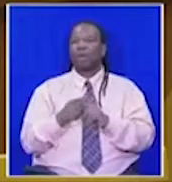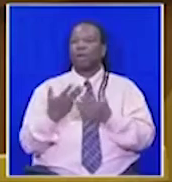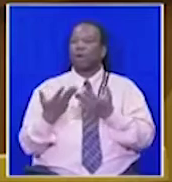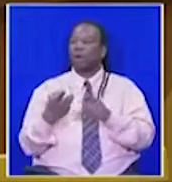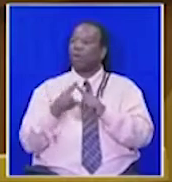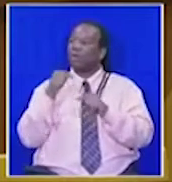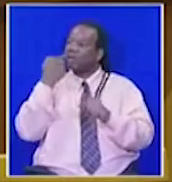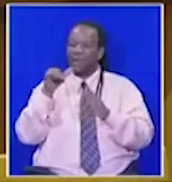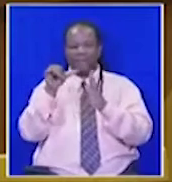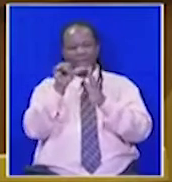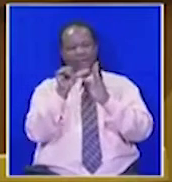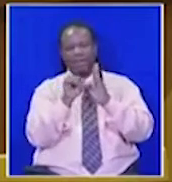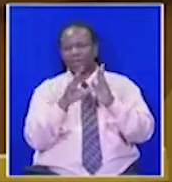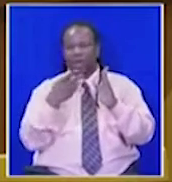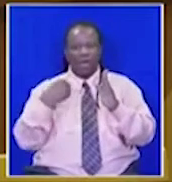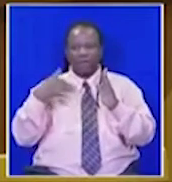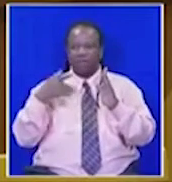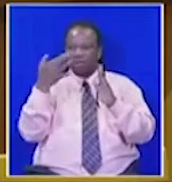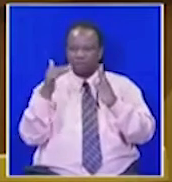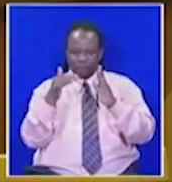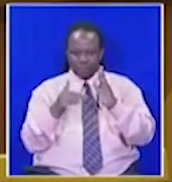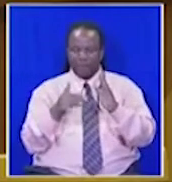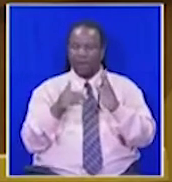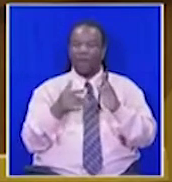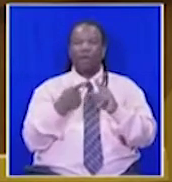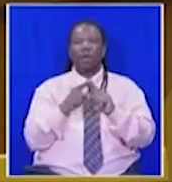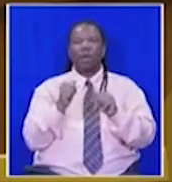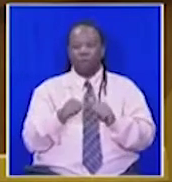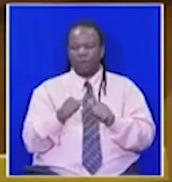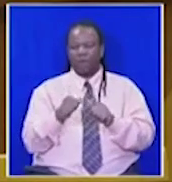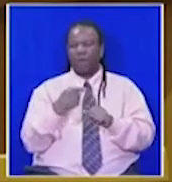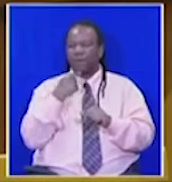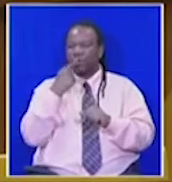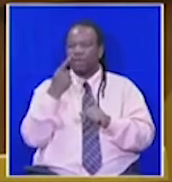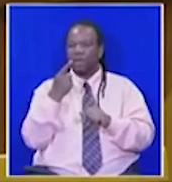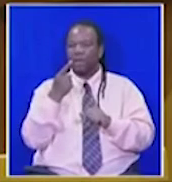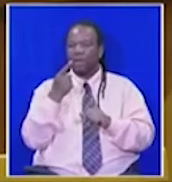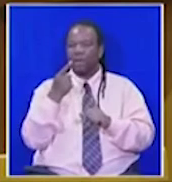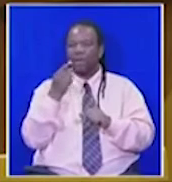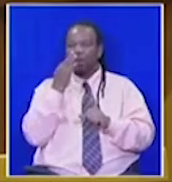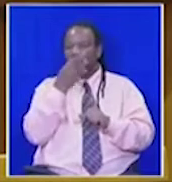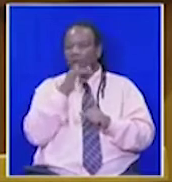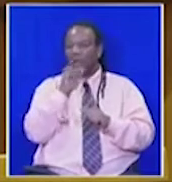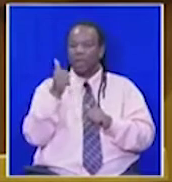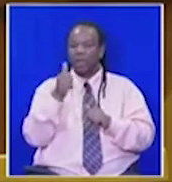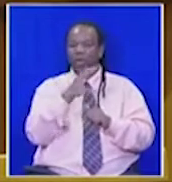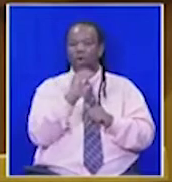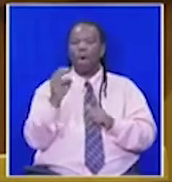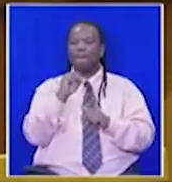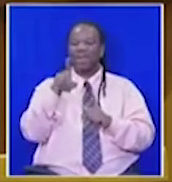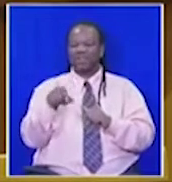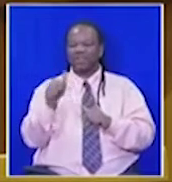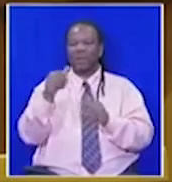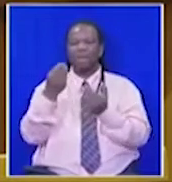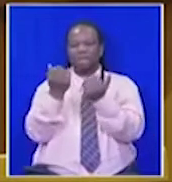want to cut during the current and succeeding years. We said we will reduce the compensation budget, and we have a plan that we've